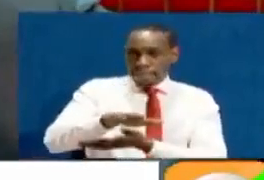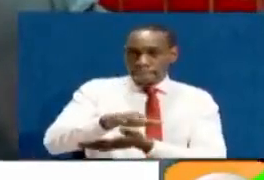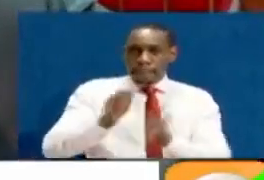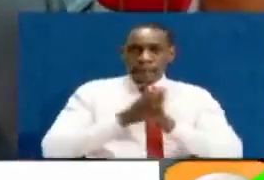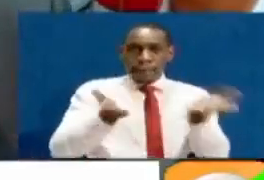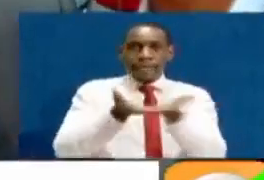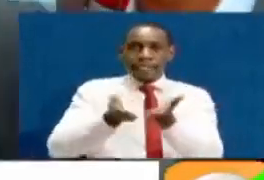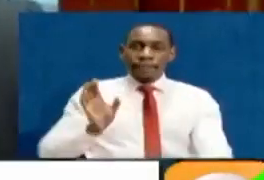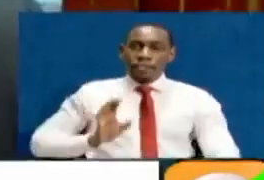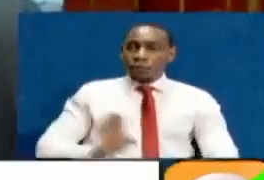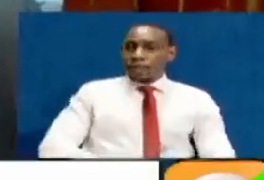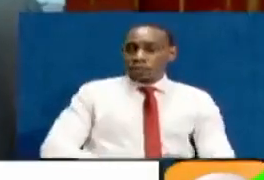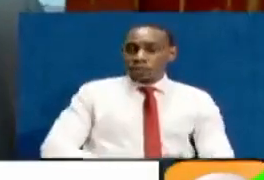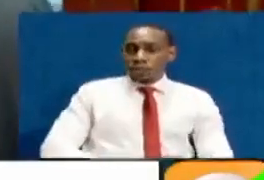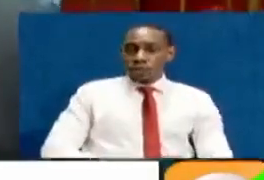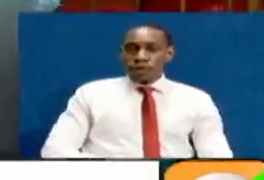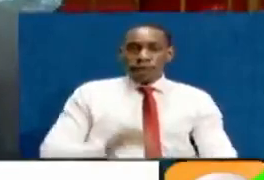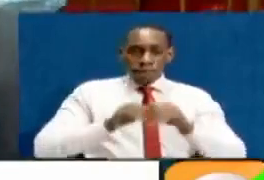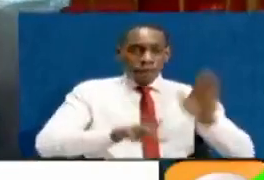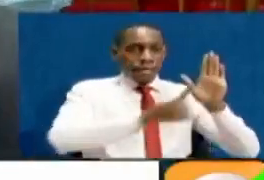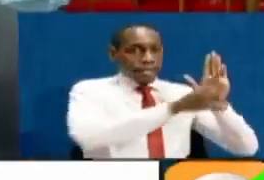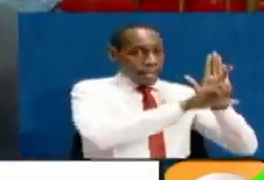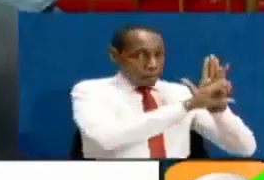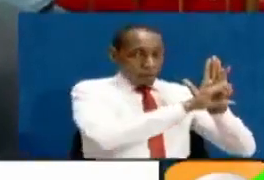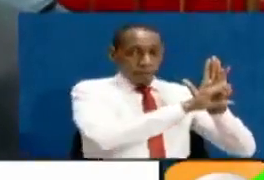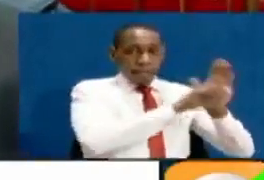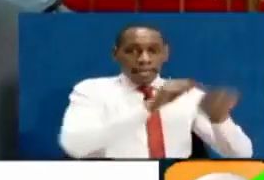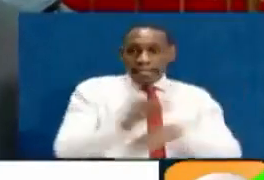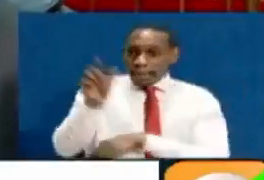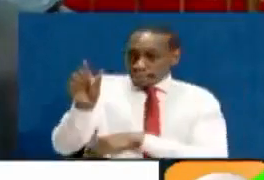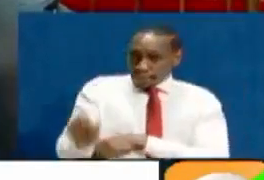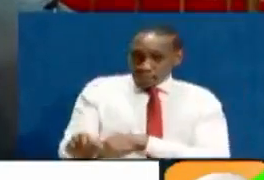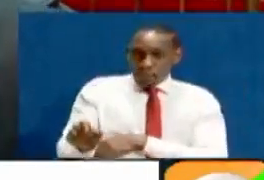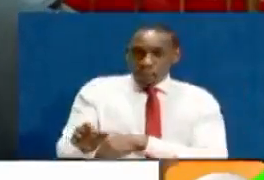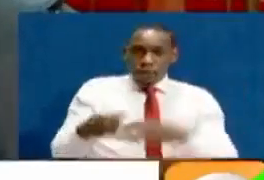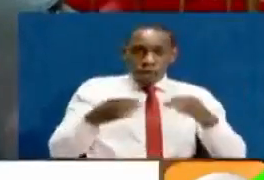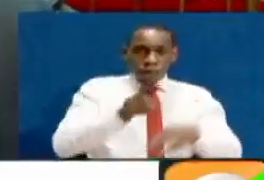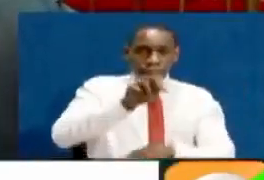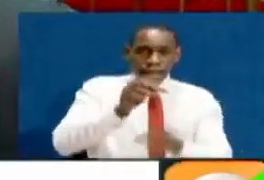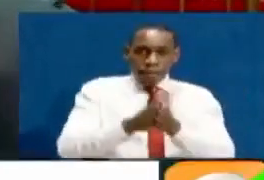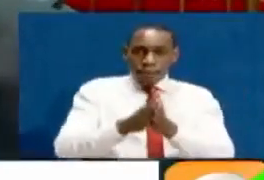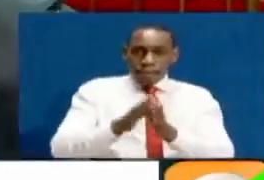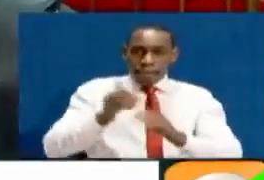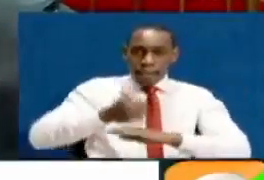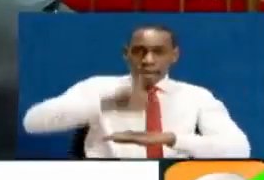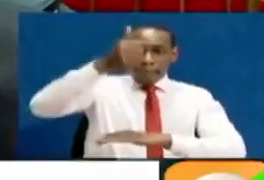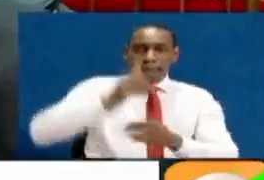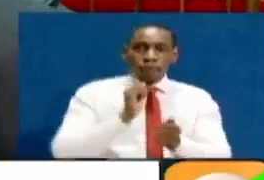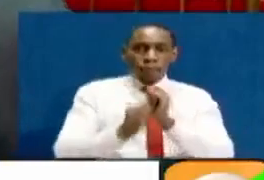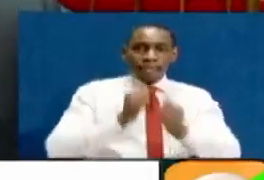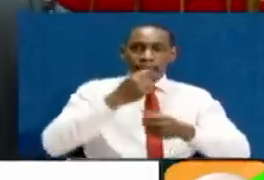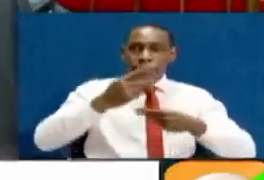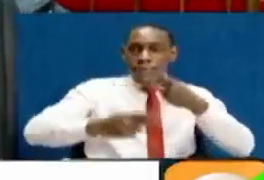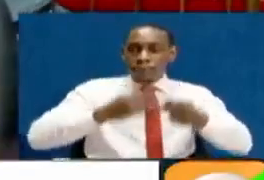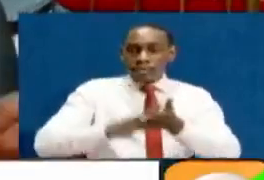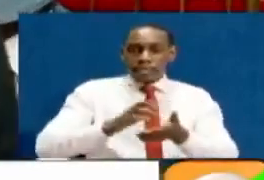to Public Service Commission. By law, when a person reaches group N and above, it becomes a competitive